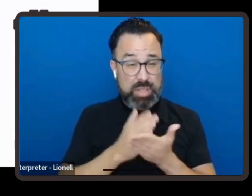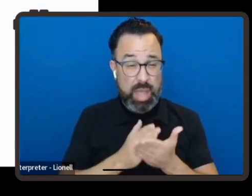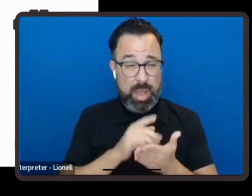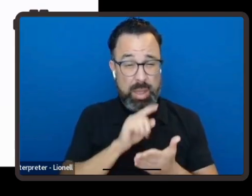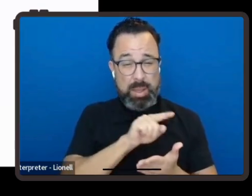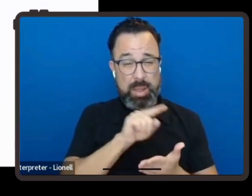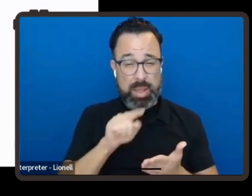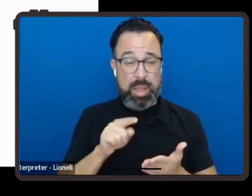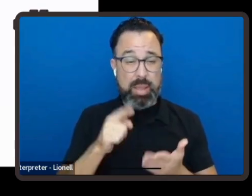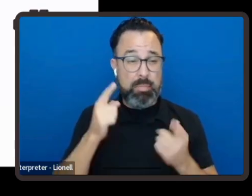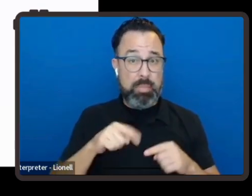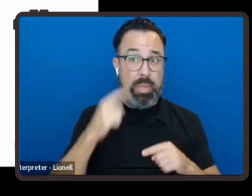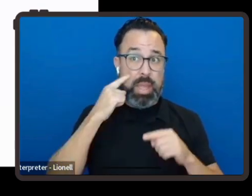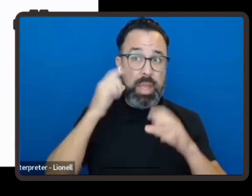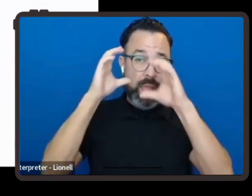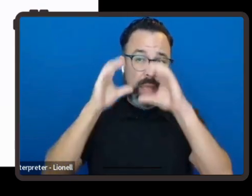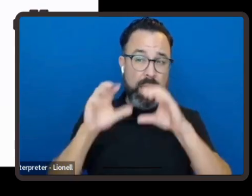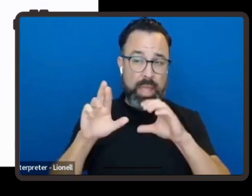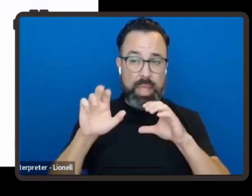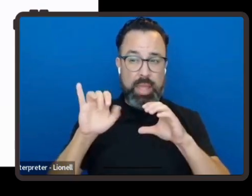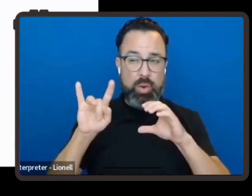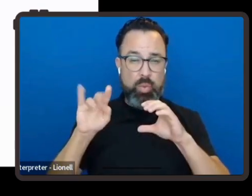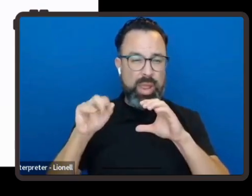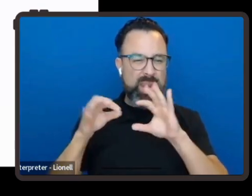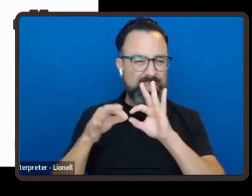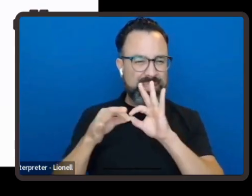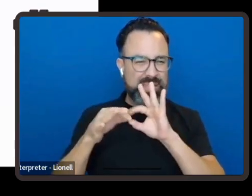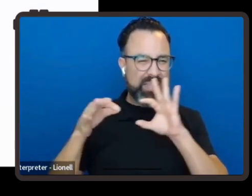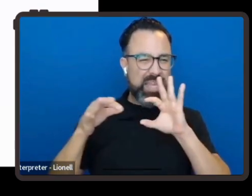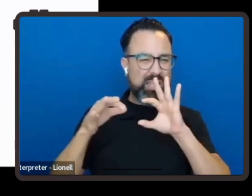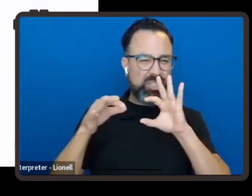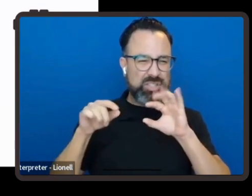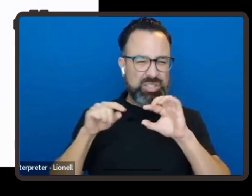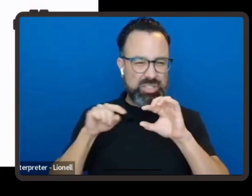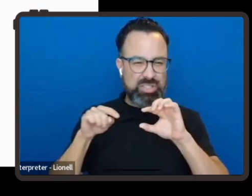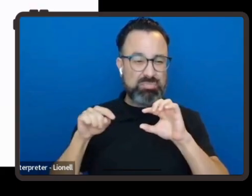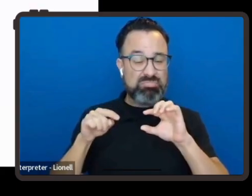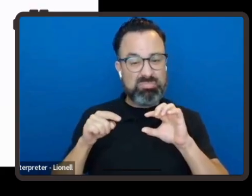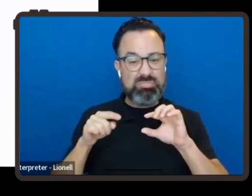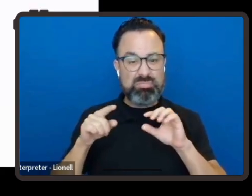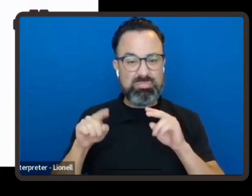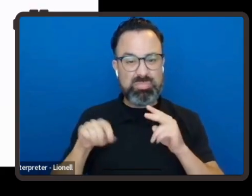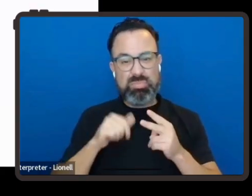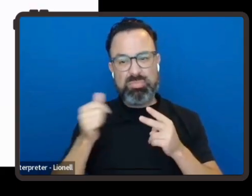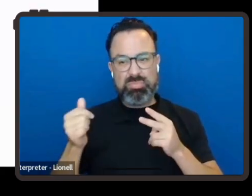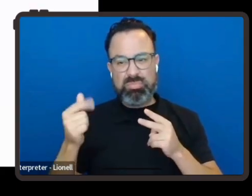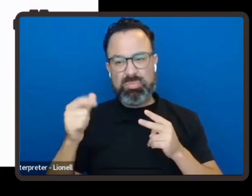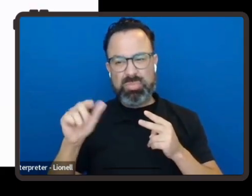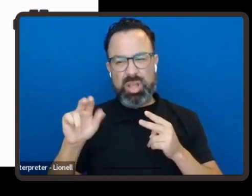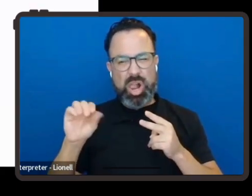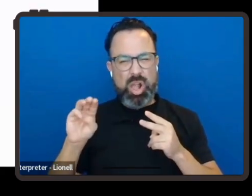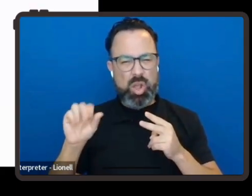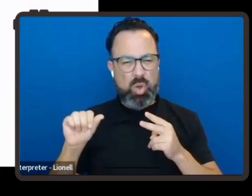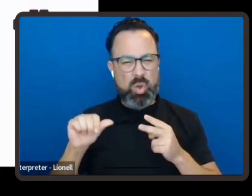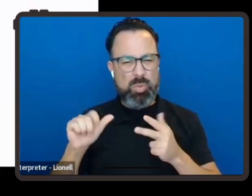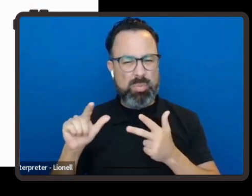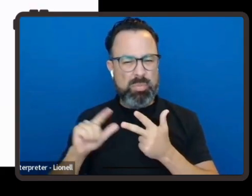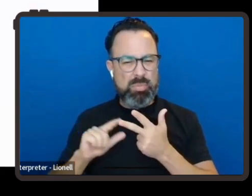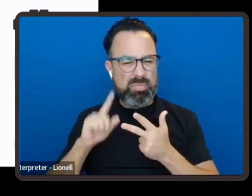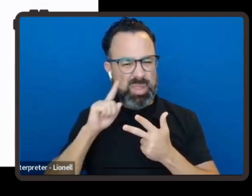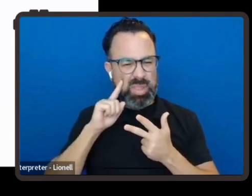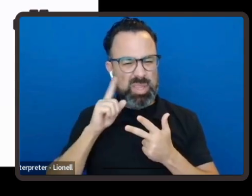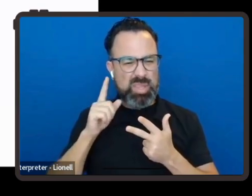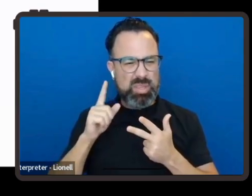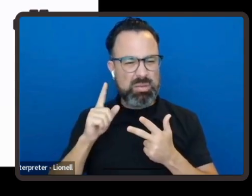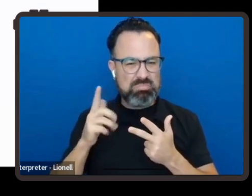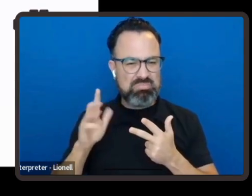of vision. Yeah, that's about it. Then I would like to go over to the hearing